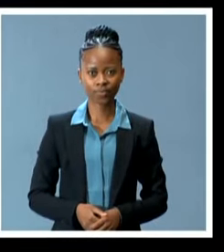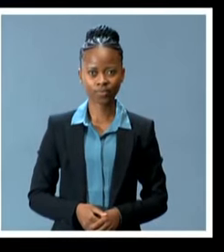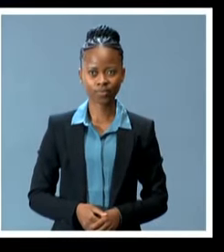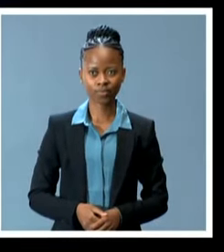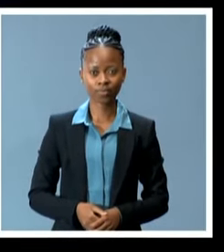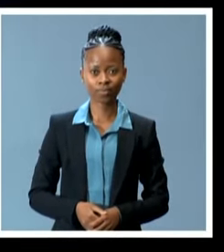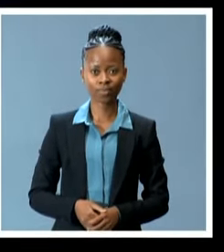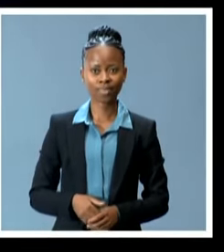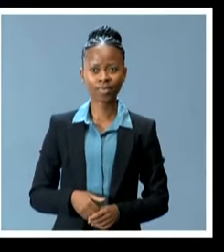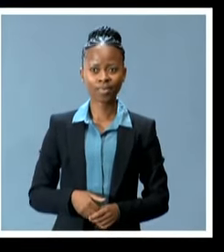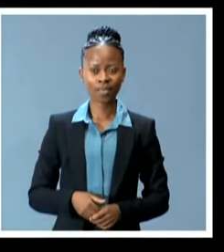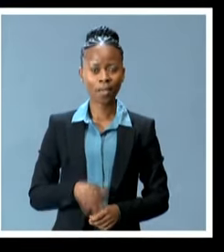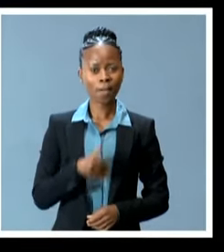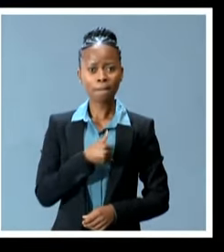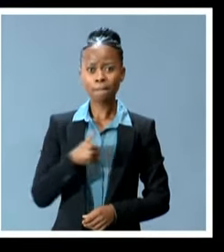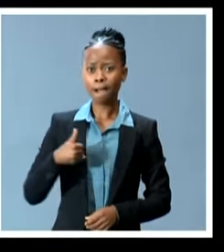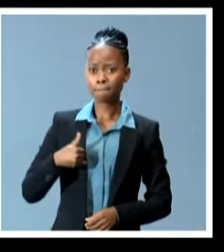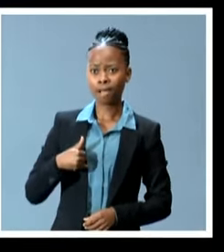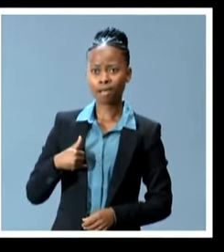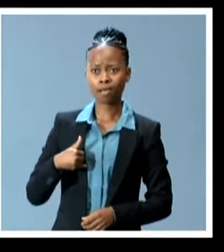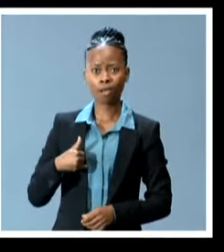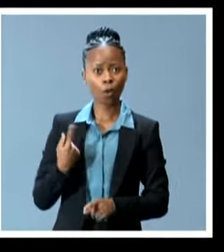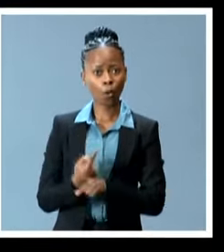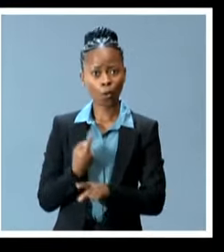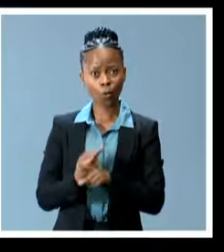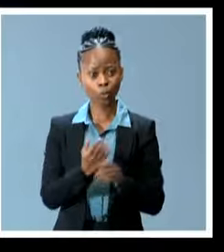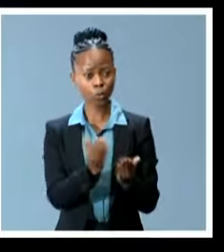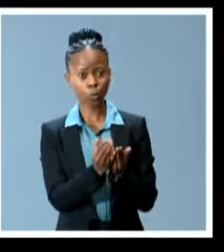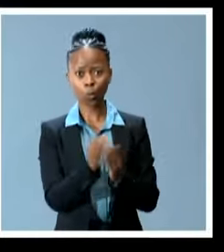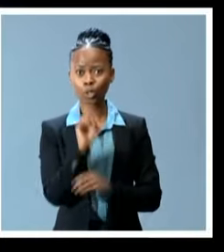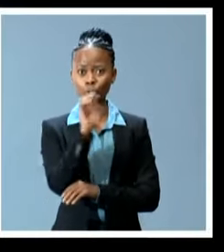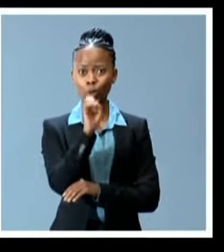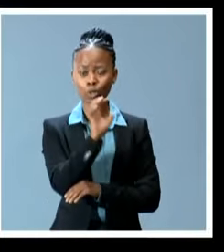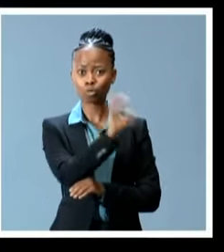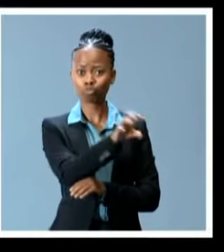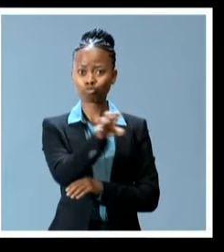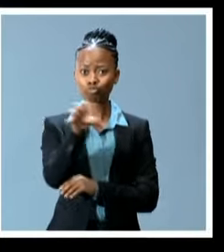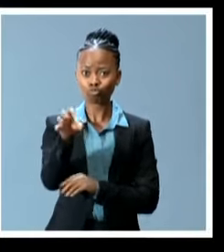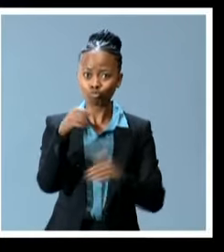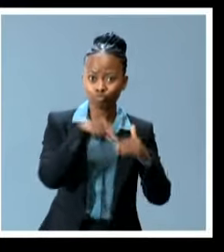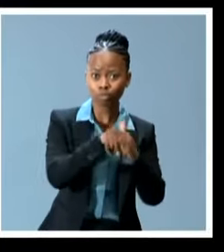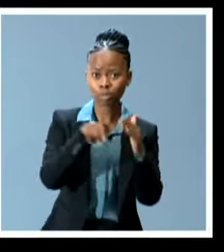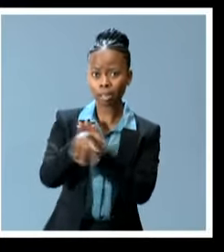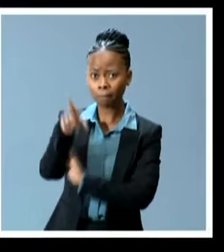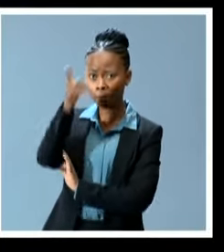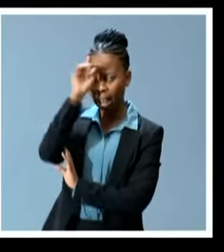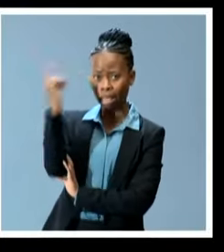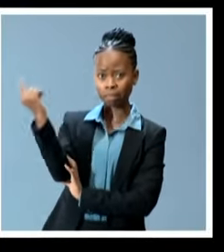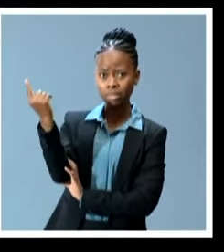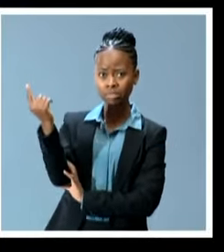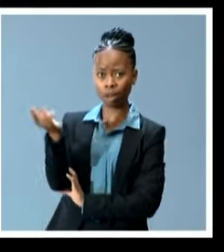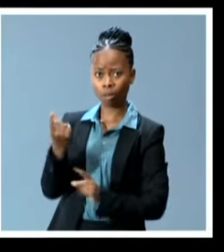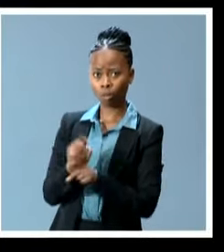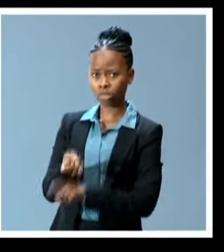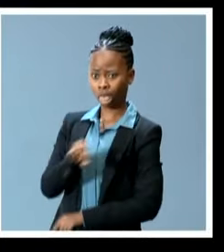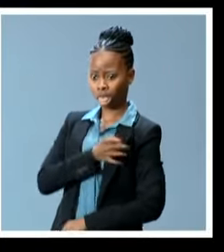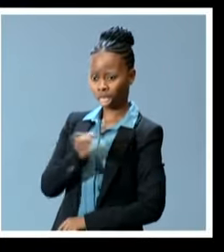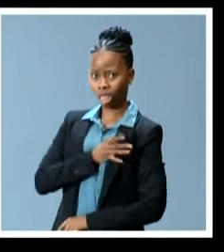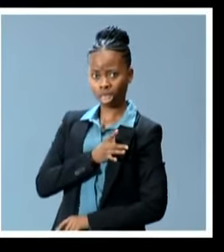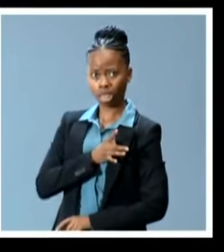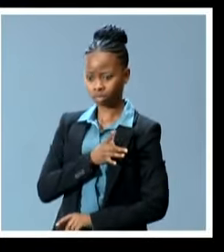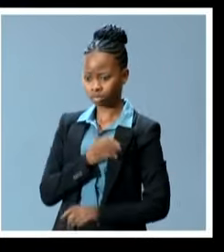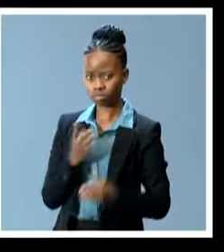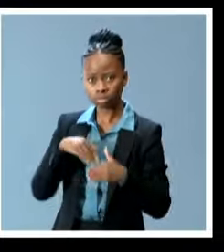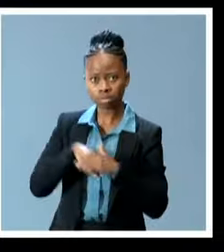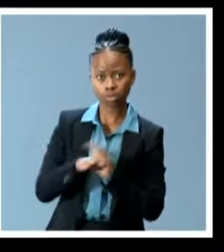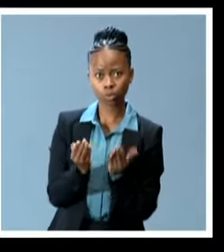My mother tried getting us into schools in Soweto, and the black principals then were very scared of police harassment. They were afraid to take us because one